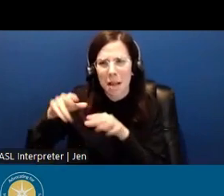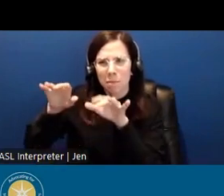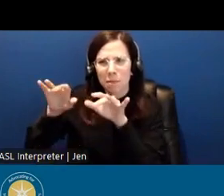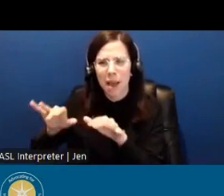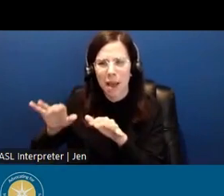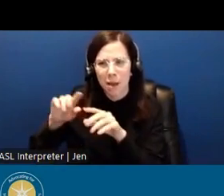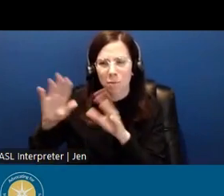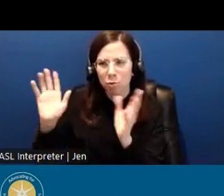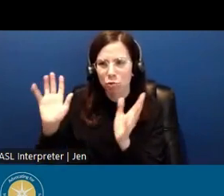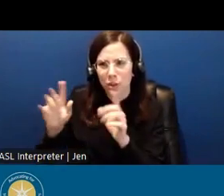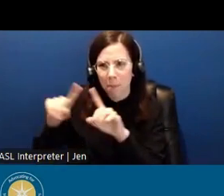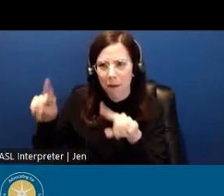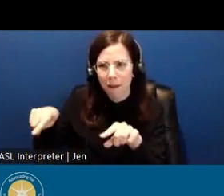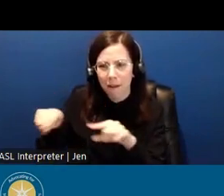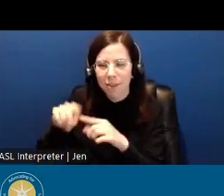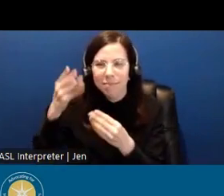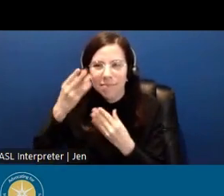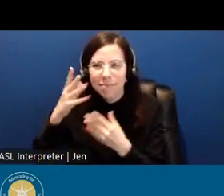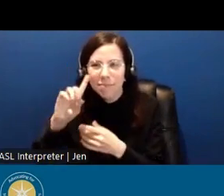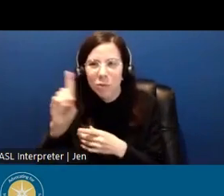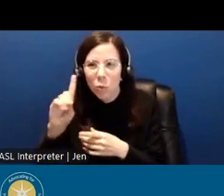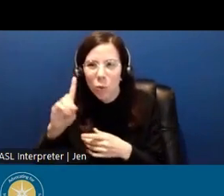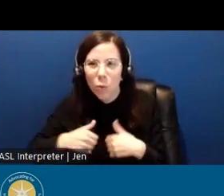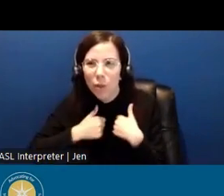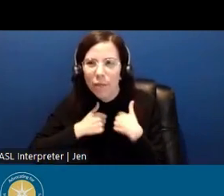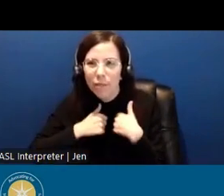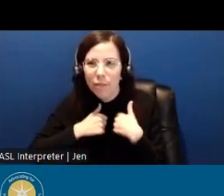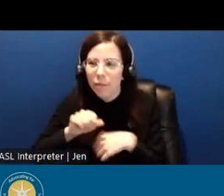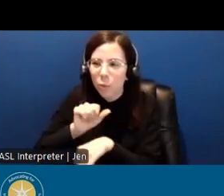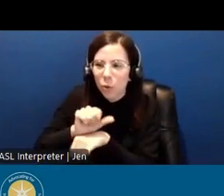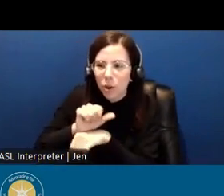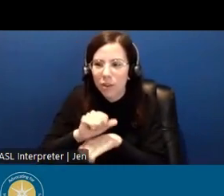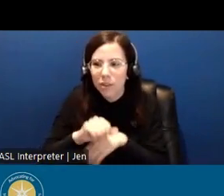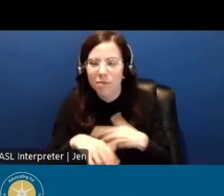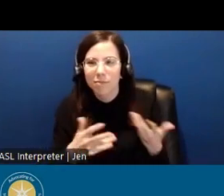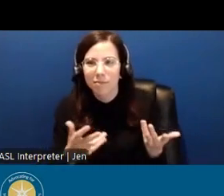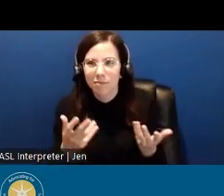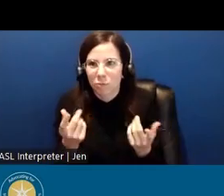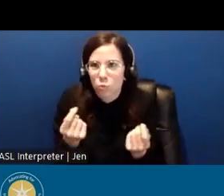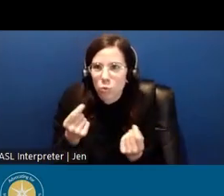your location, maybe your role or your workplace.